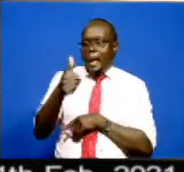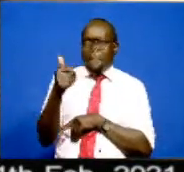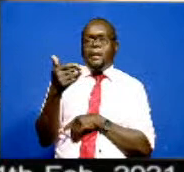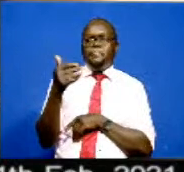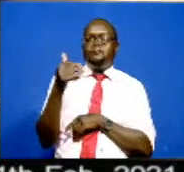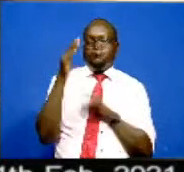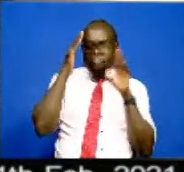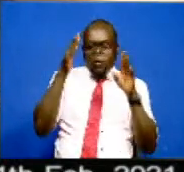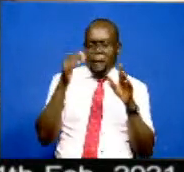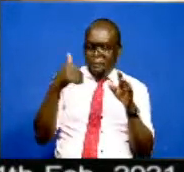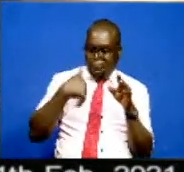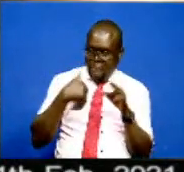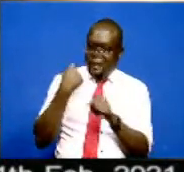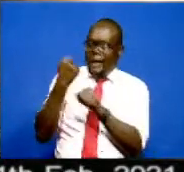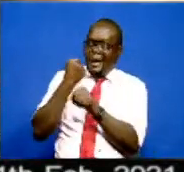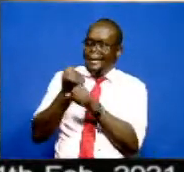leave